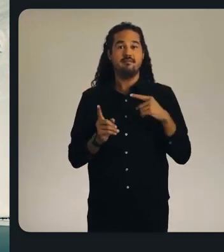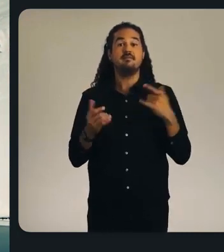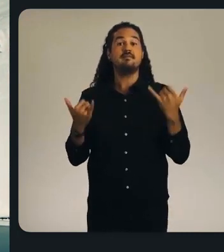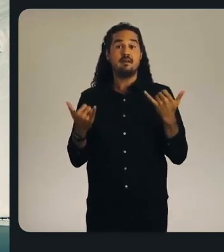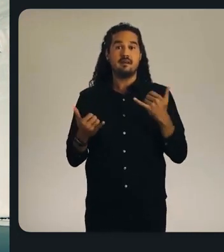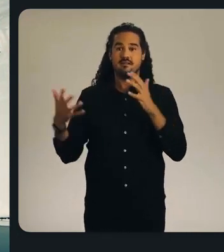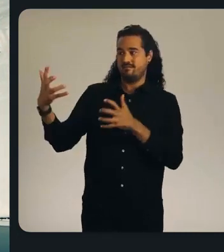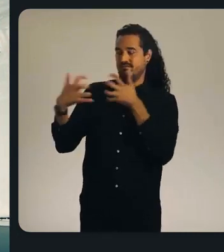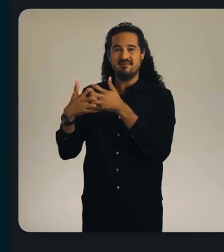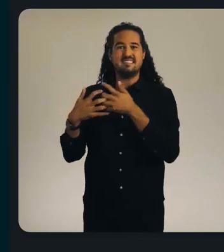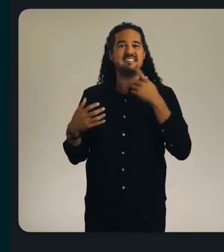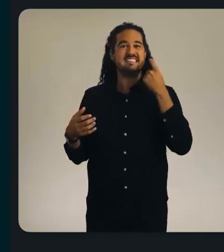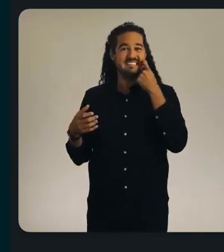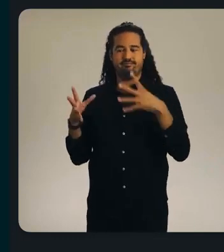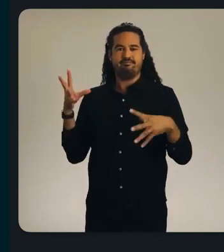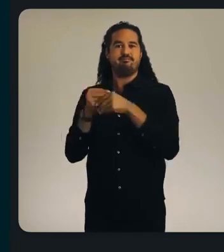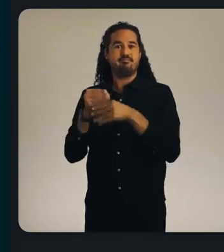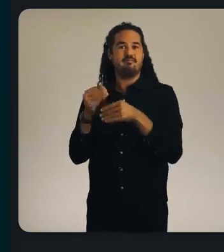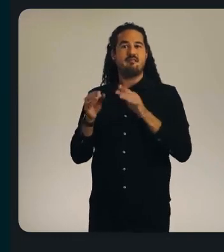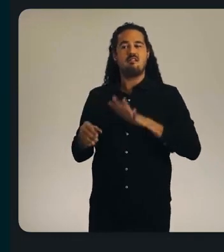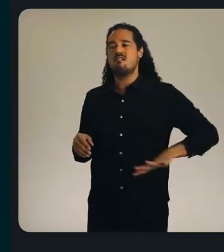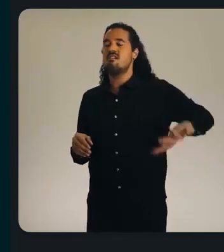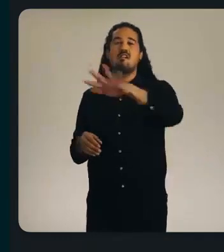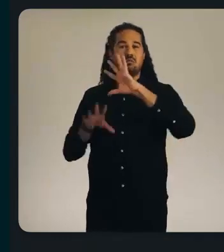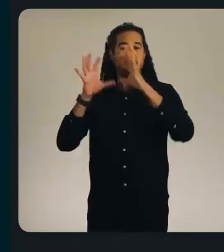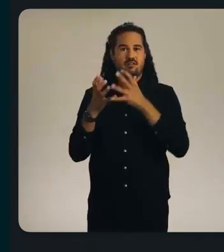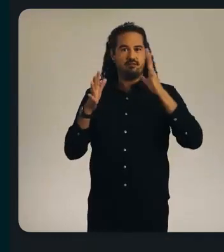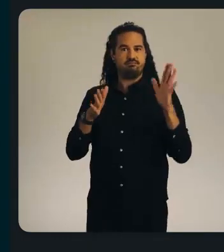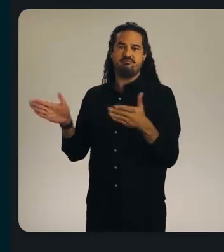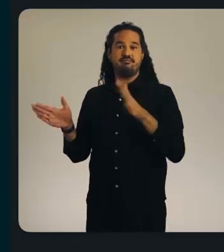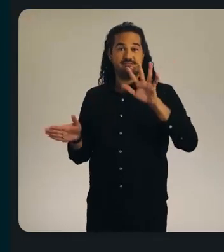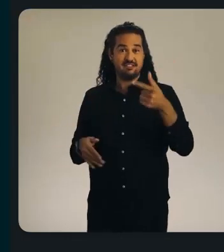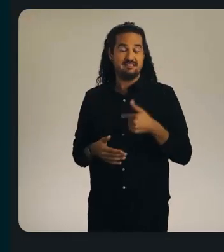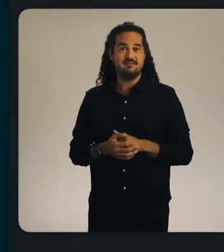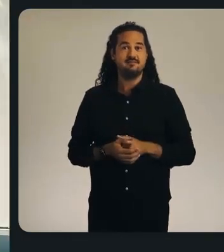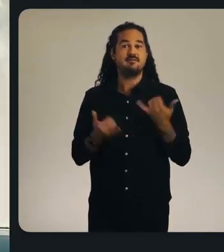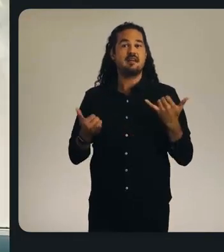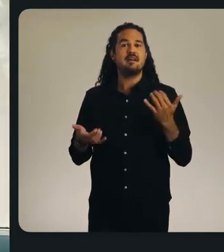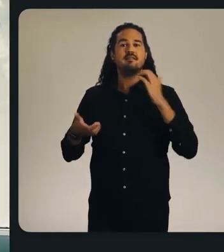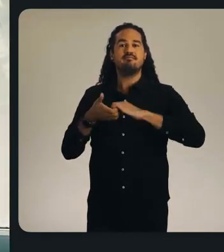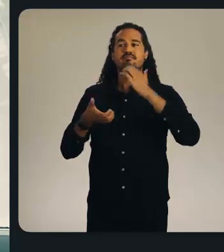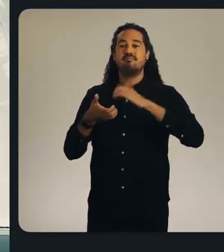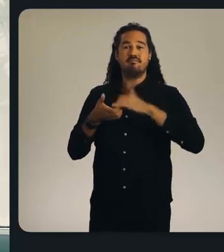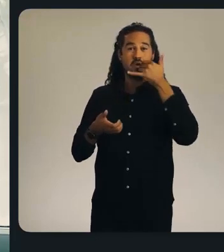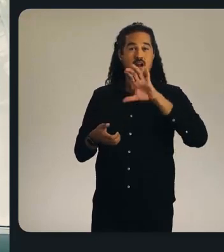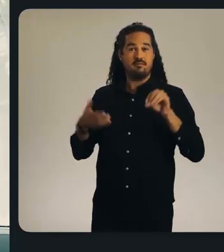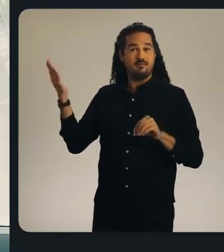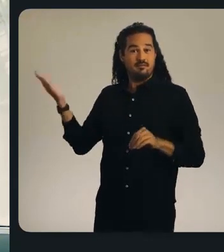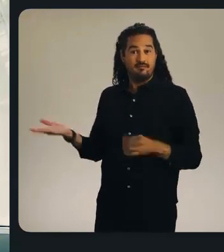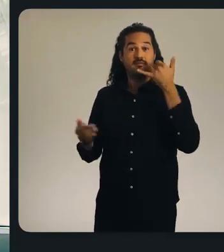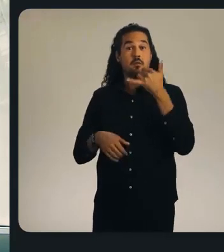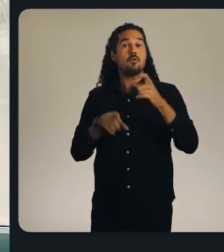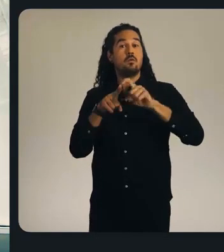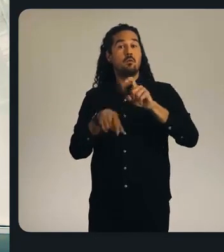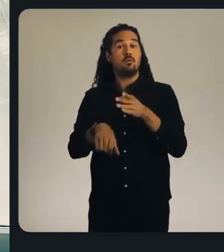speeds and in more places. The world is moving quickly to 5G. We're collaborating with more carrier partners for the best call quality, performance, coverage,